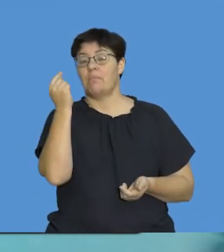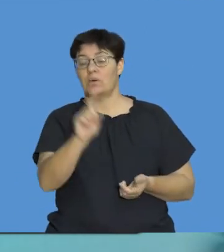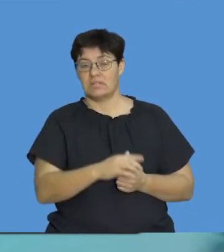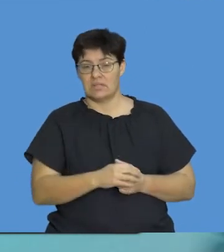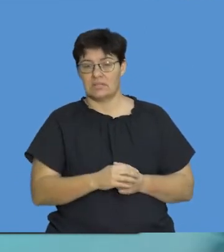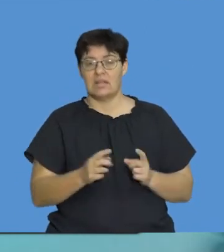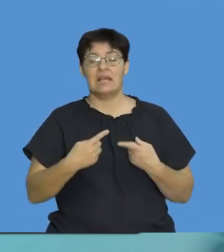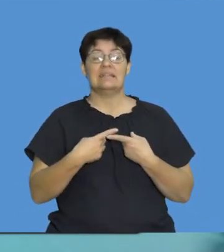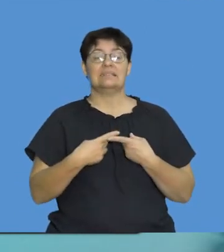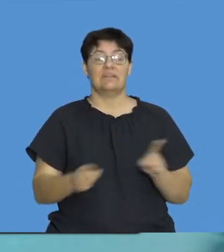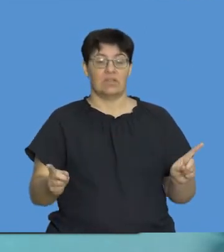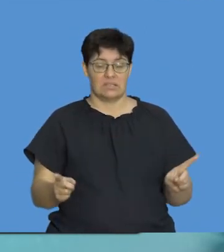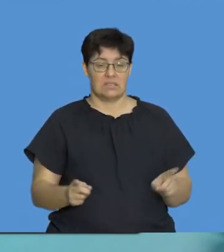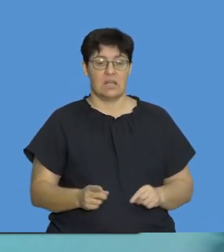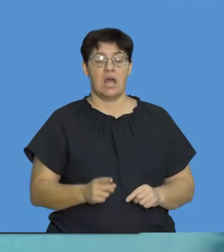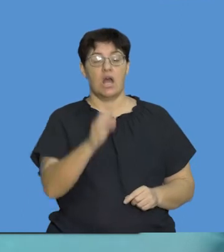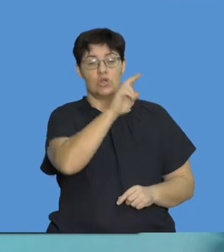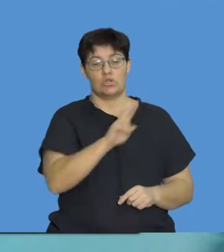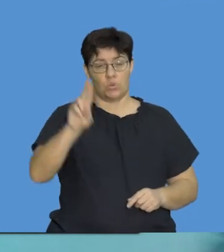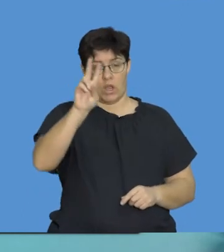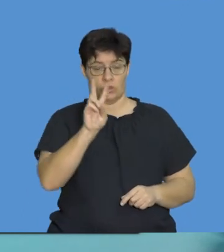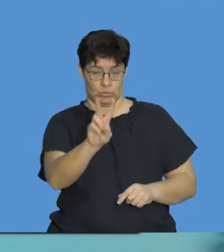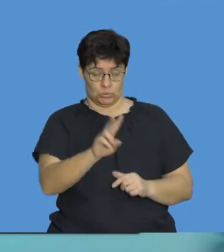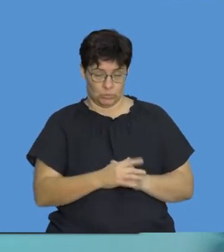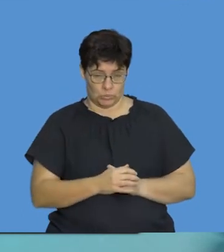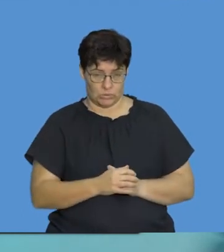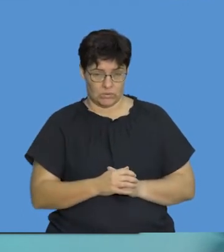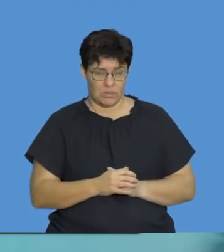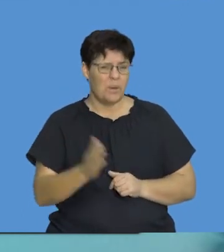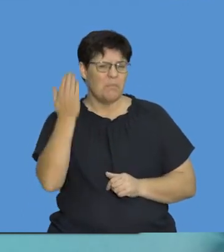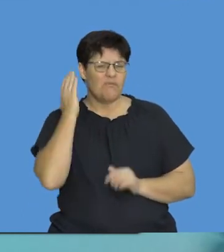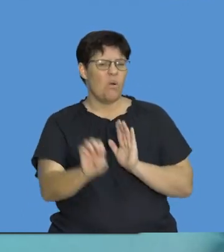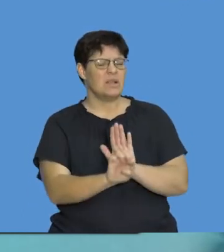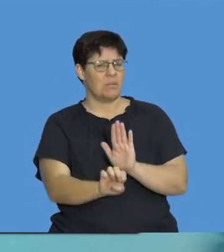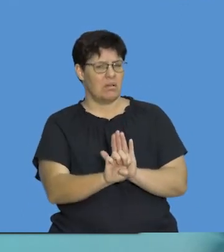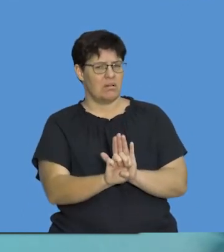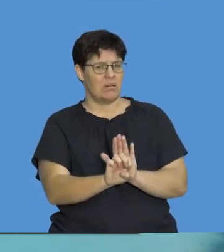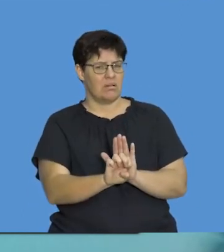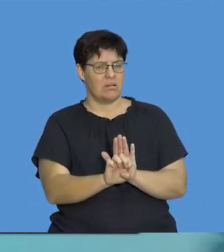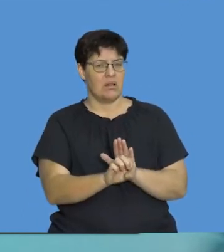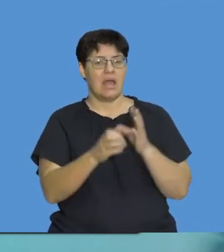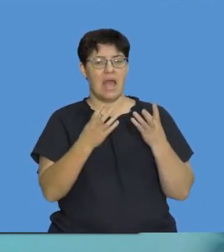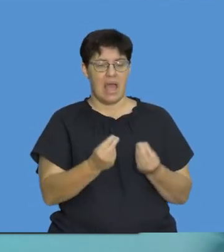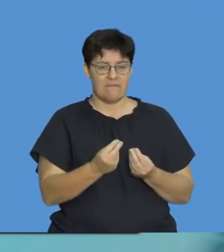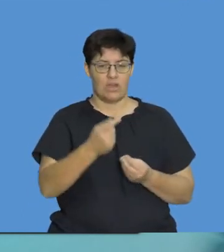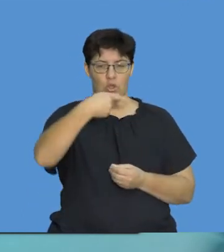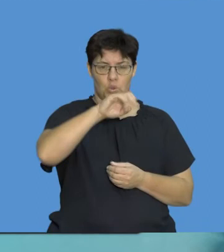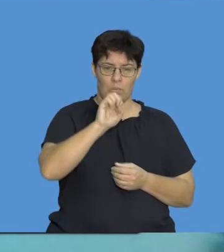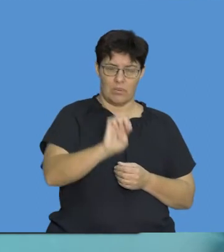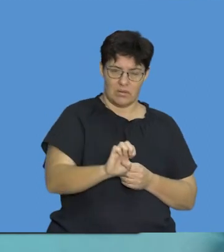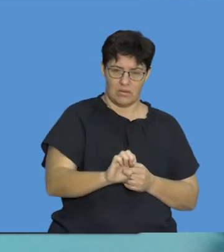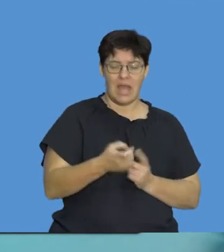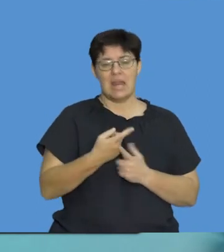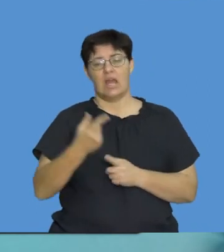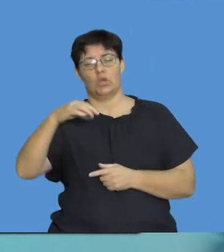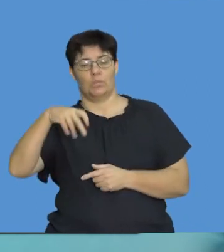the difference of two squares. Remember the previous example we looked at gave us a cube plus a cube. And